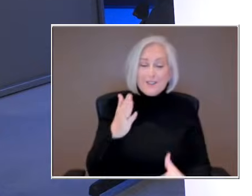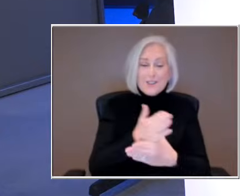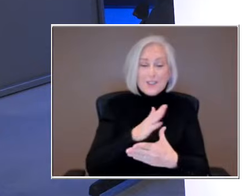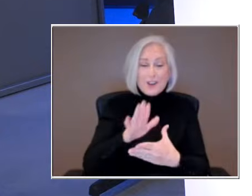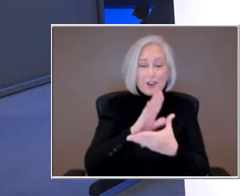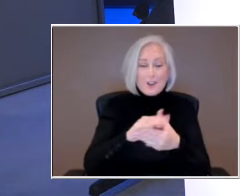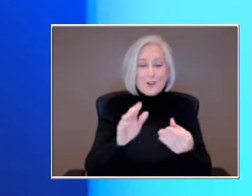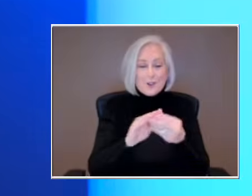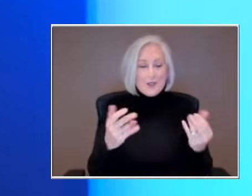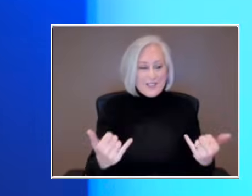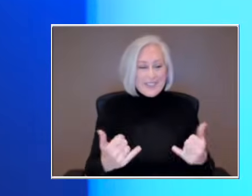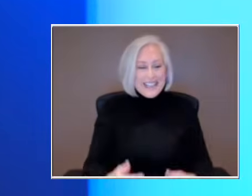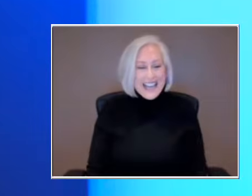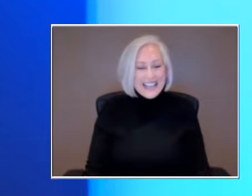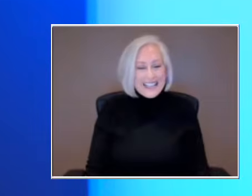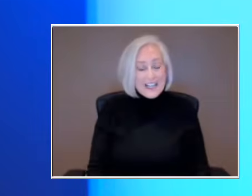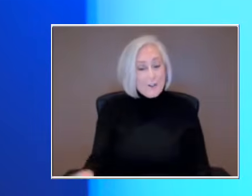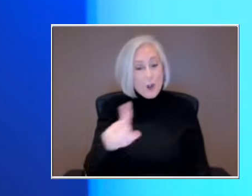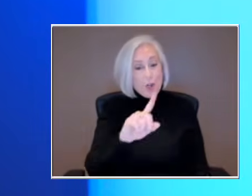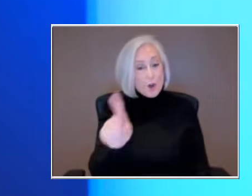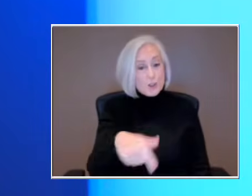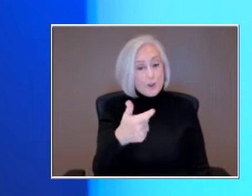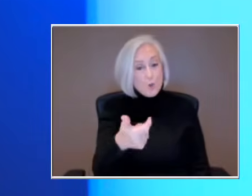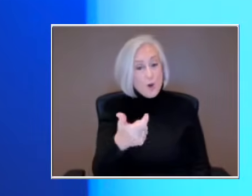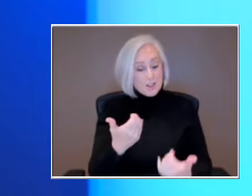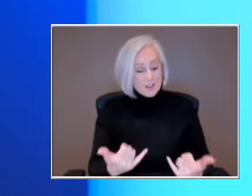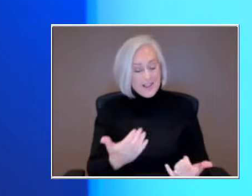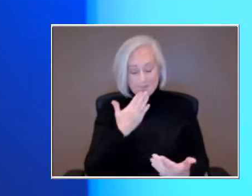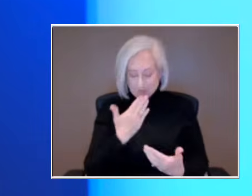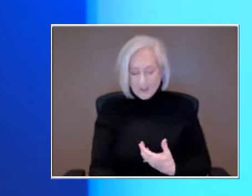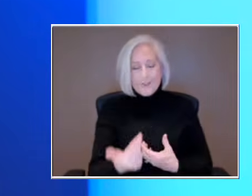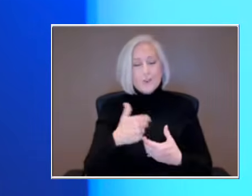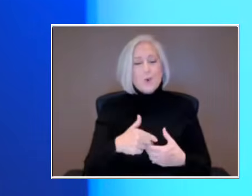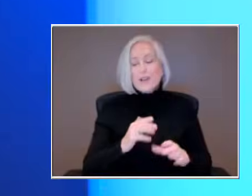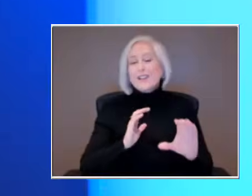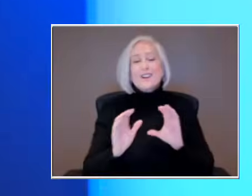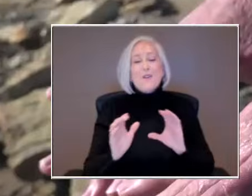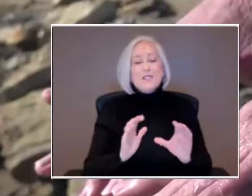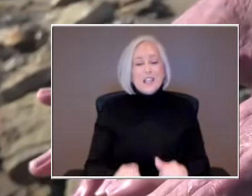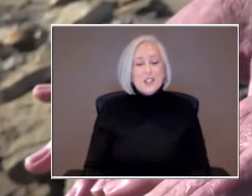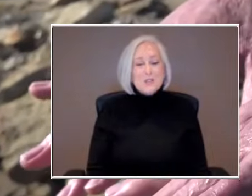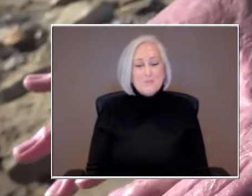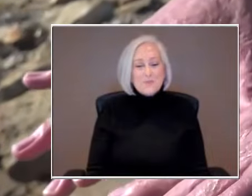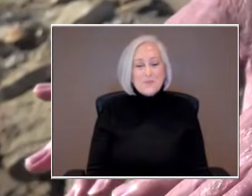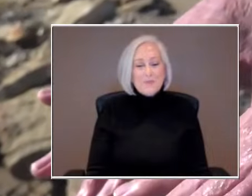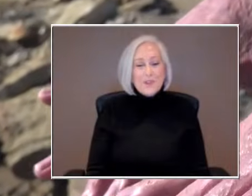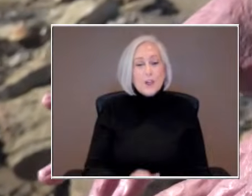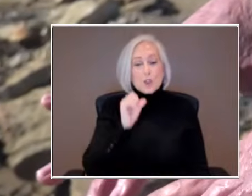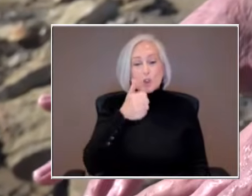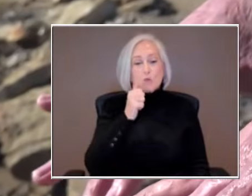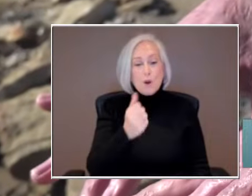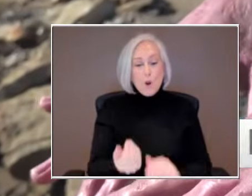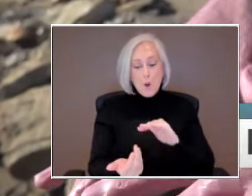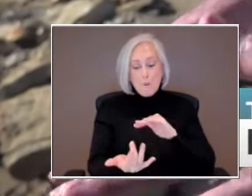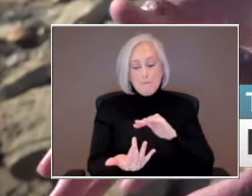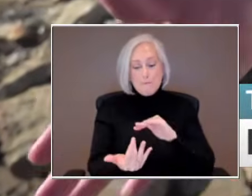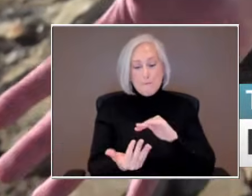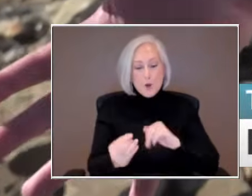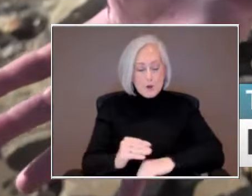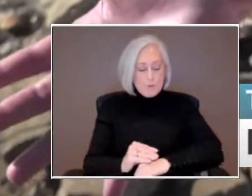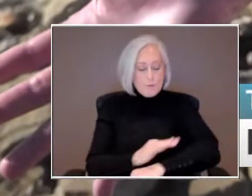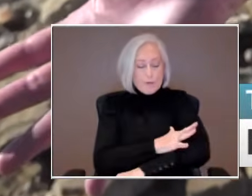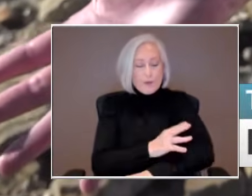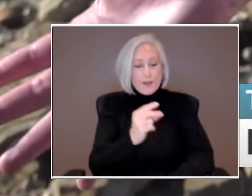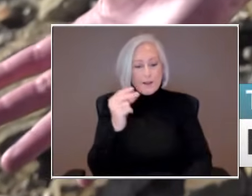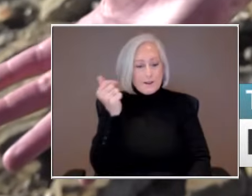us. And to our viewers, thank you for joining the conversation. Coming up tomorrow, burn injuries. They can happen in a flash.